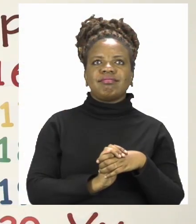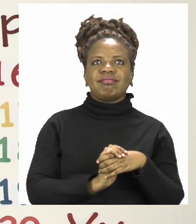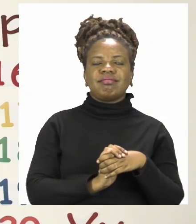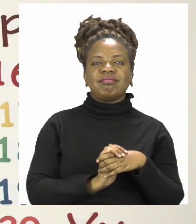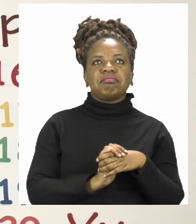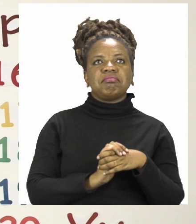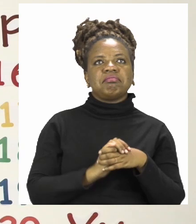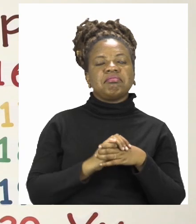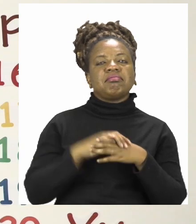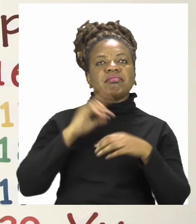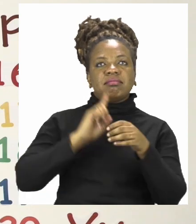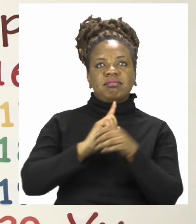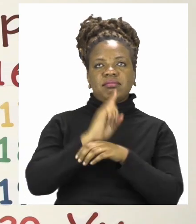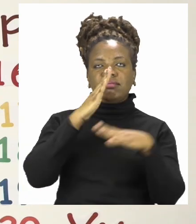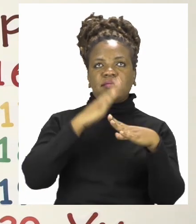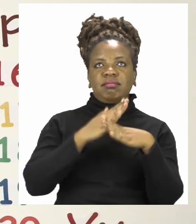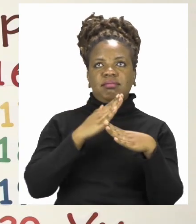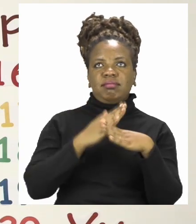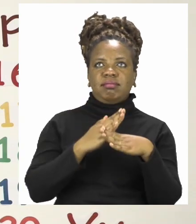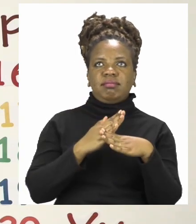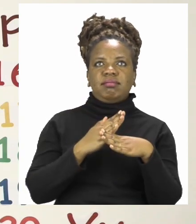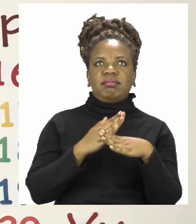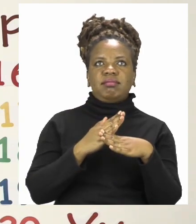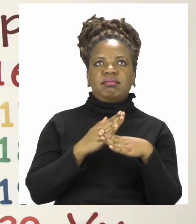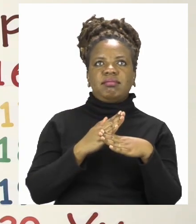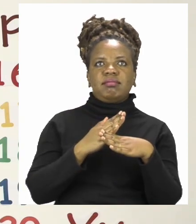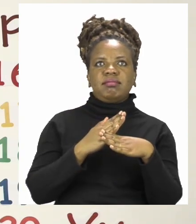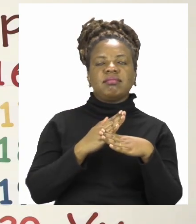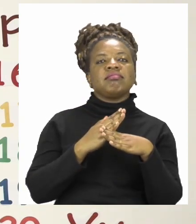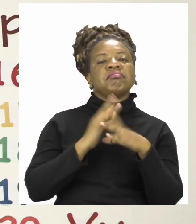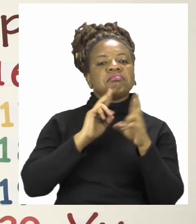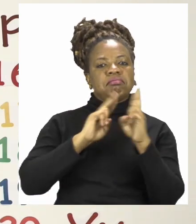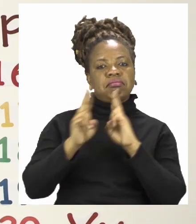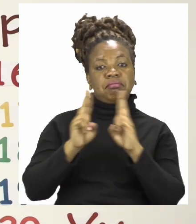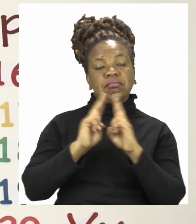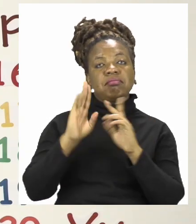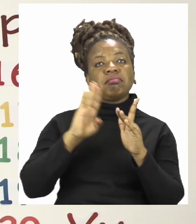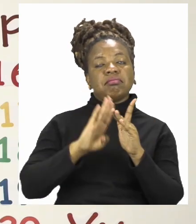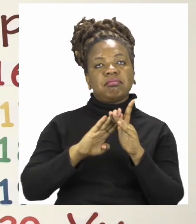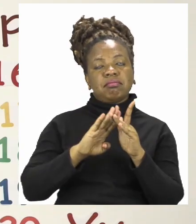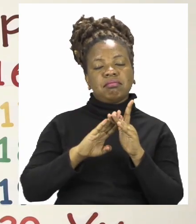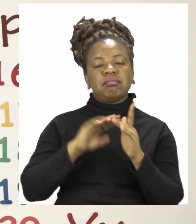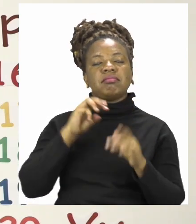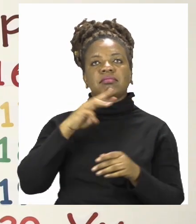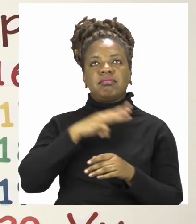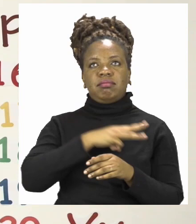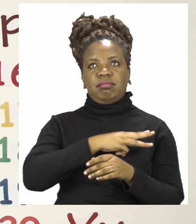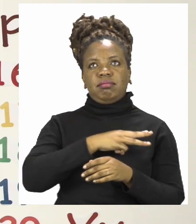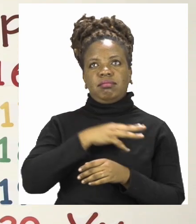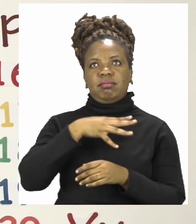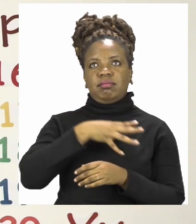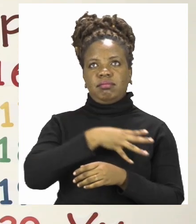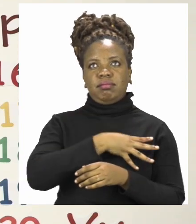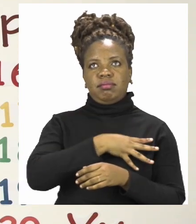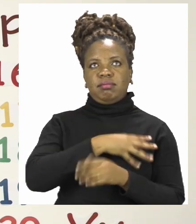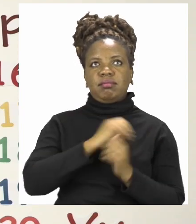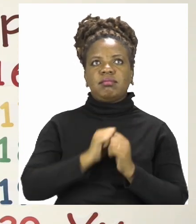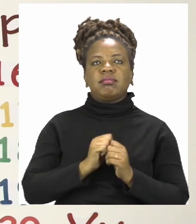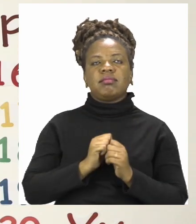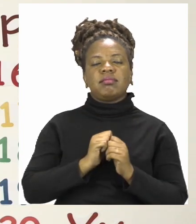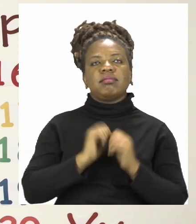For our lesson today, boys and girls, we will be discussing HIV and AIDS. We will start on